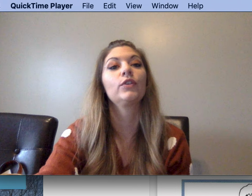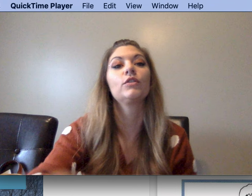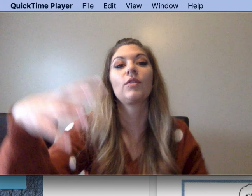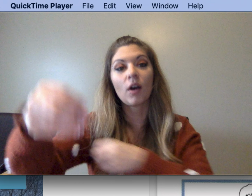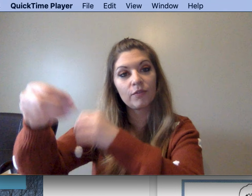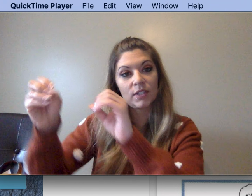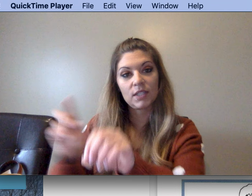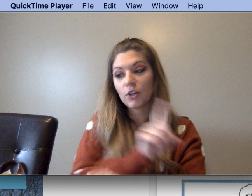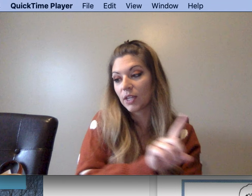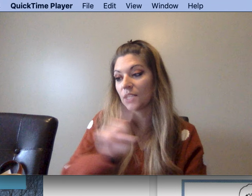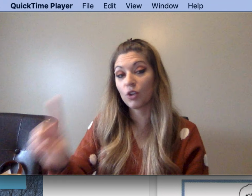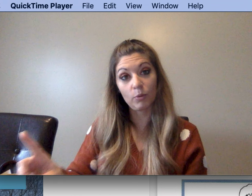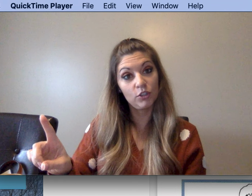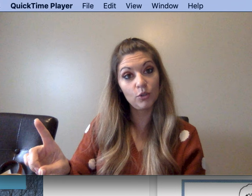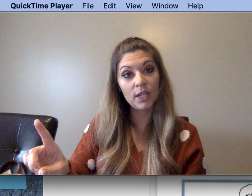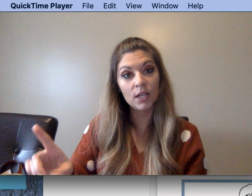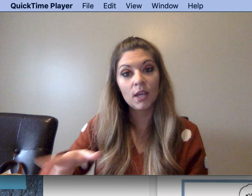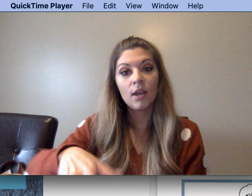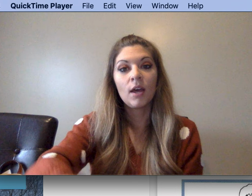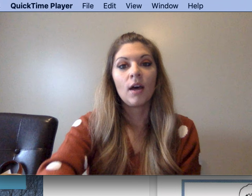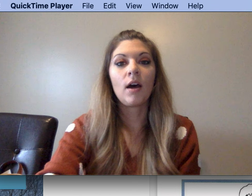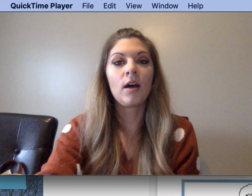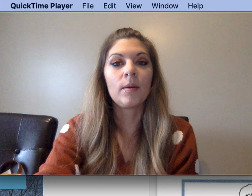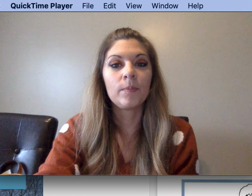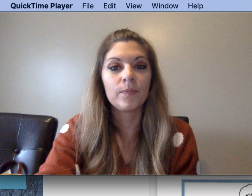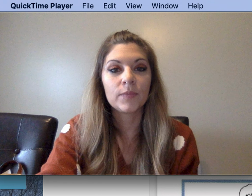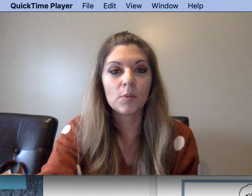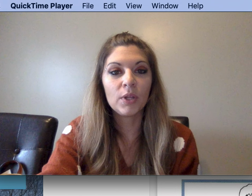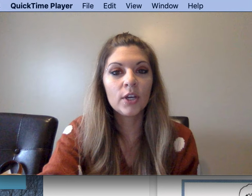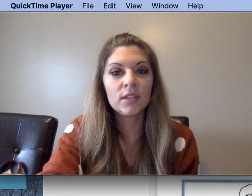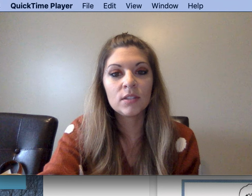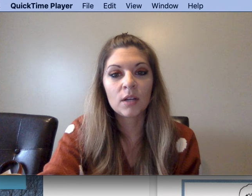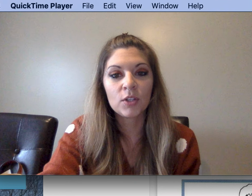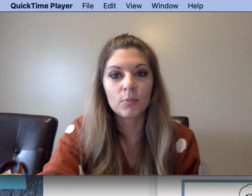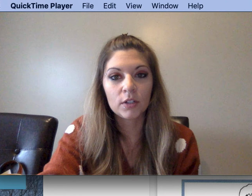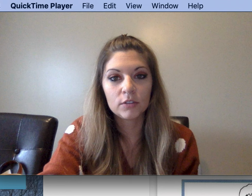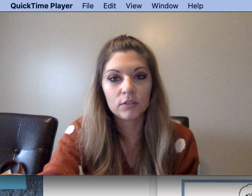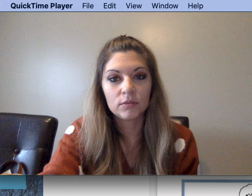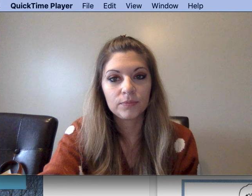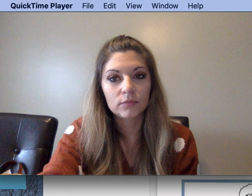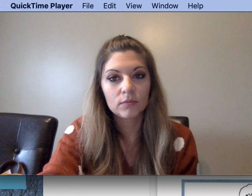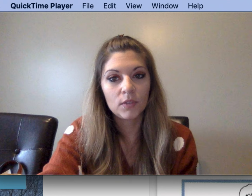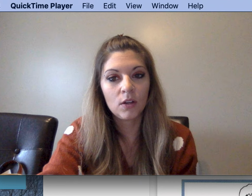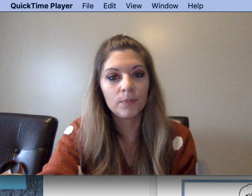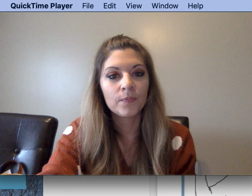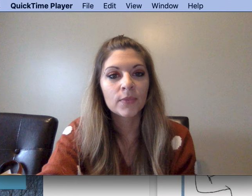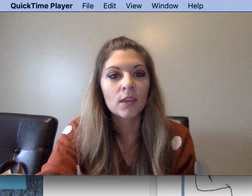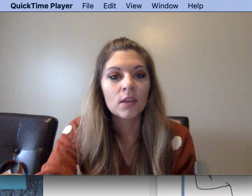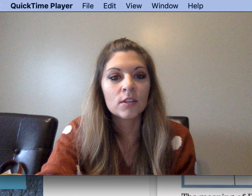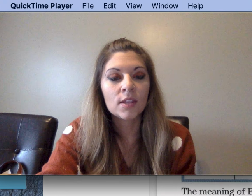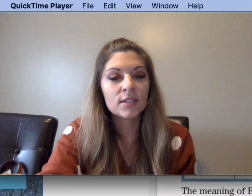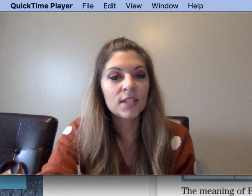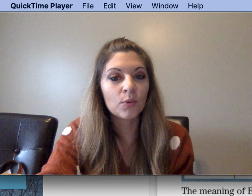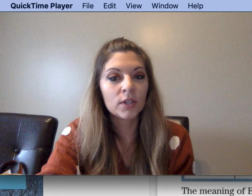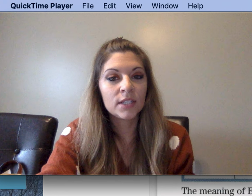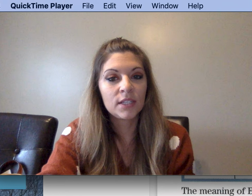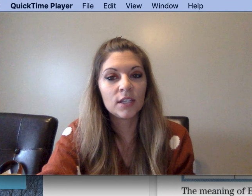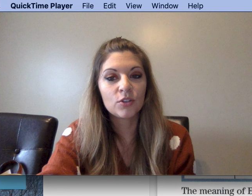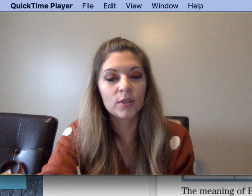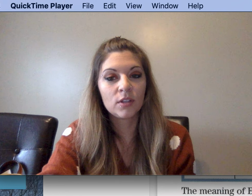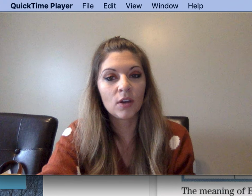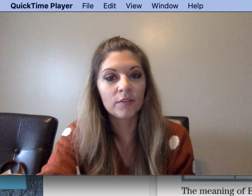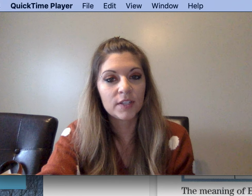office first, so the office is here and then he's going to it. But look at these non-manual markers, And the second one